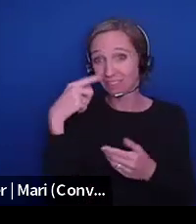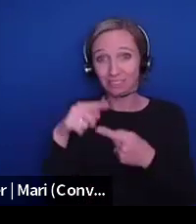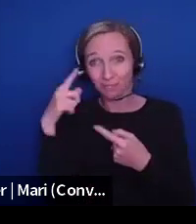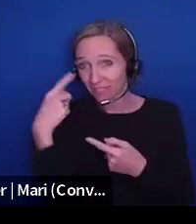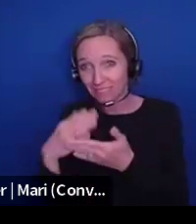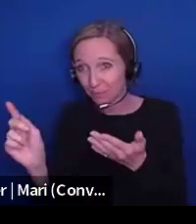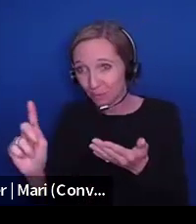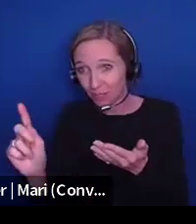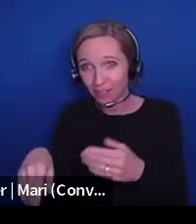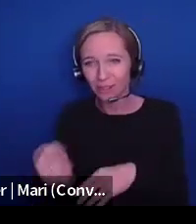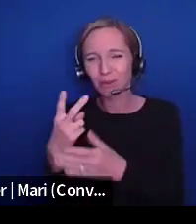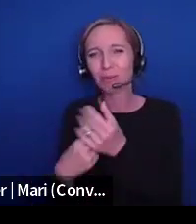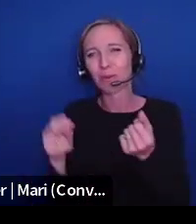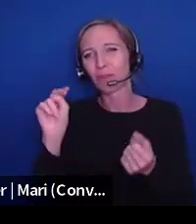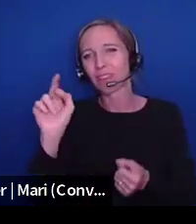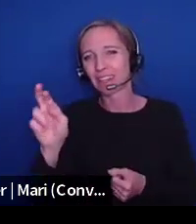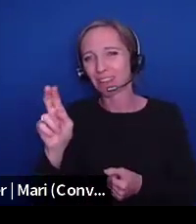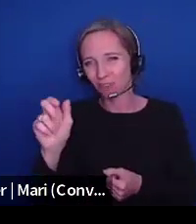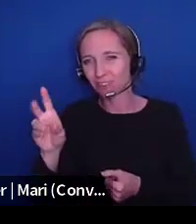somewhere, since we are both in Netherlands.